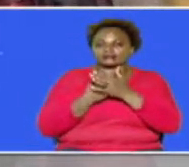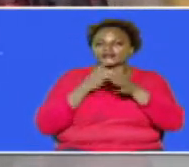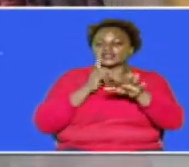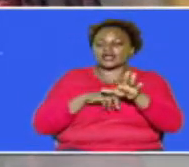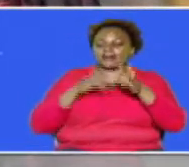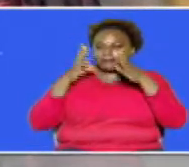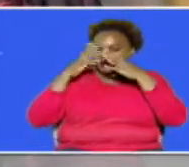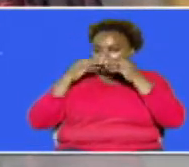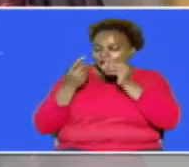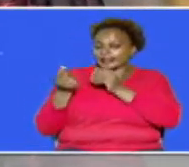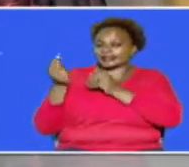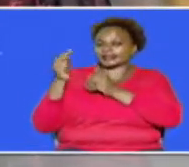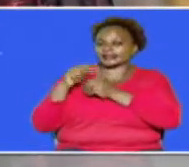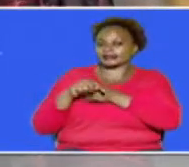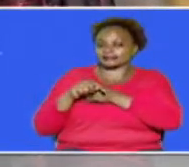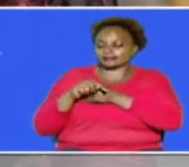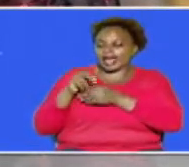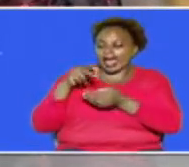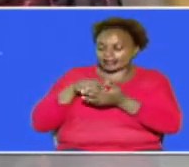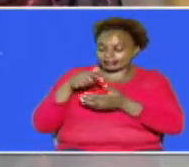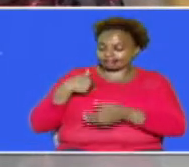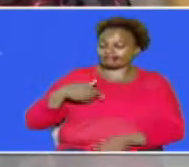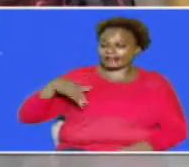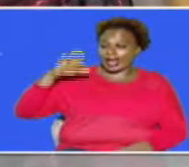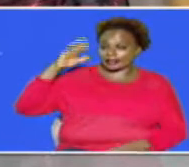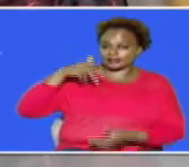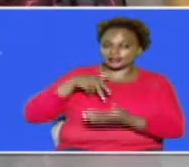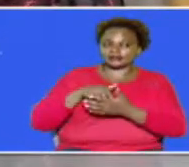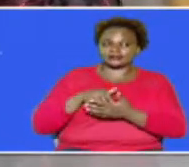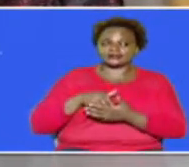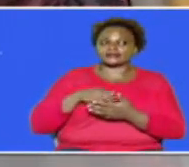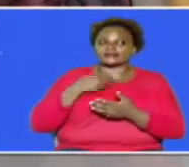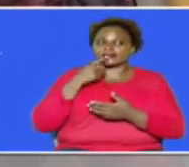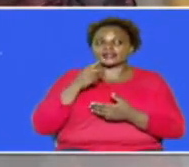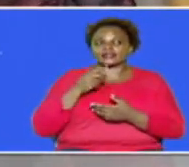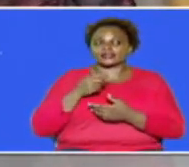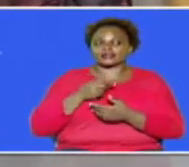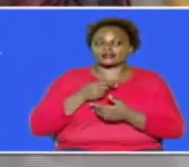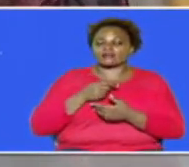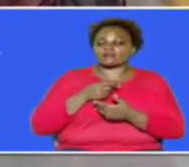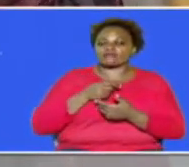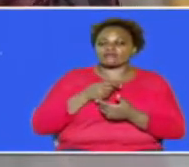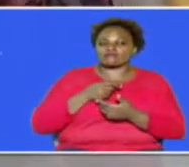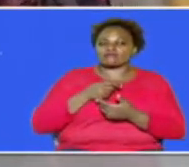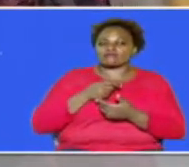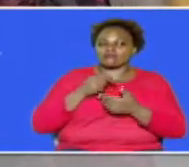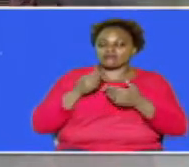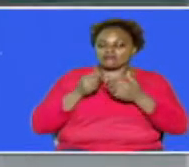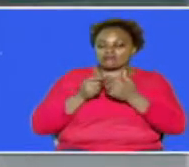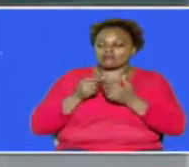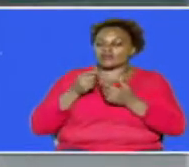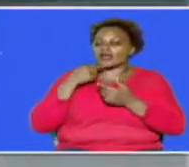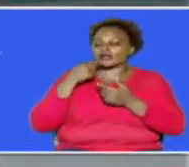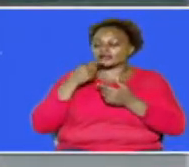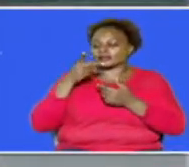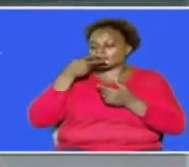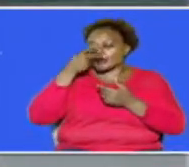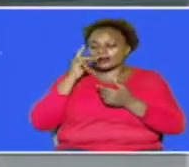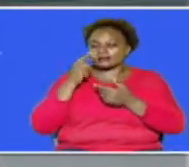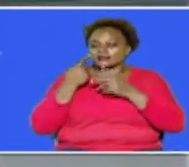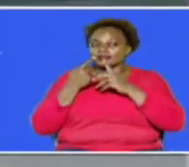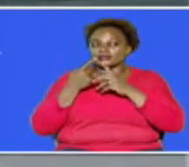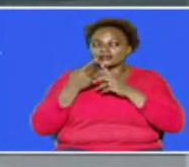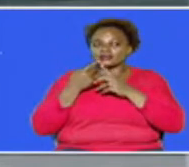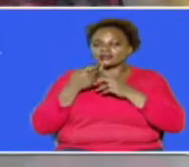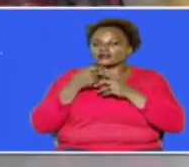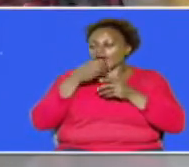the president came, I stood up, and they didn't want me to speak. I think they're very sensitive when I speak when Kalonzo is there. I think they don't want